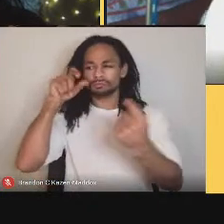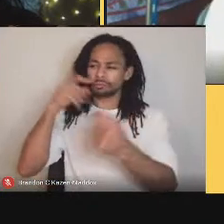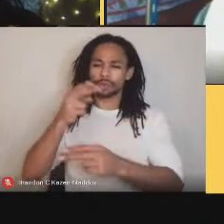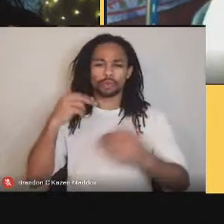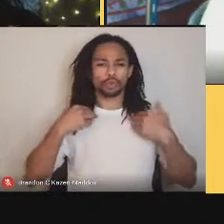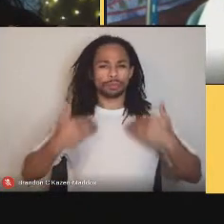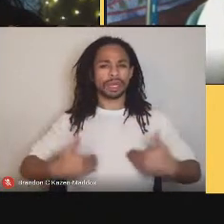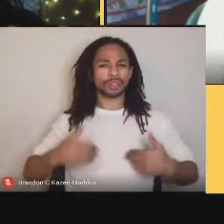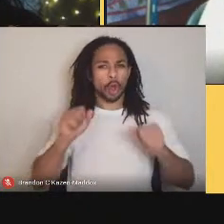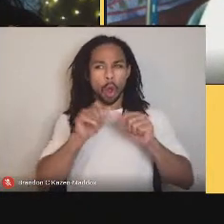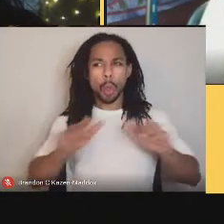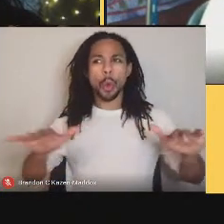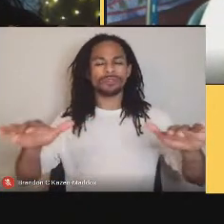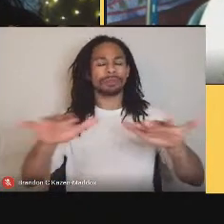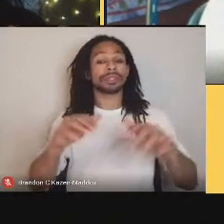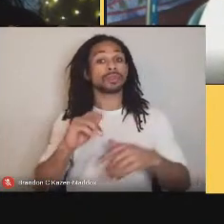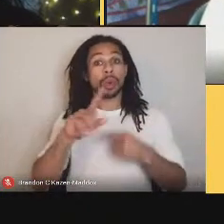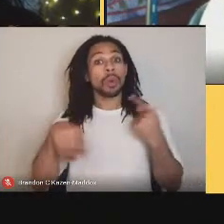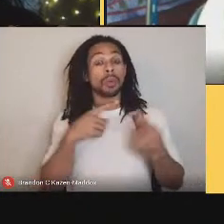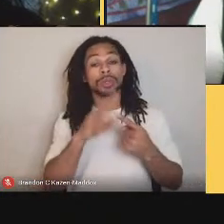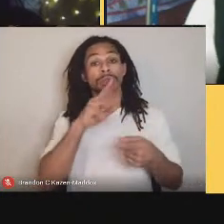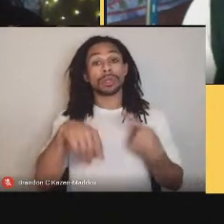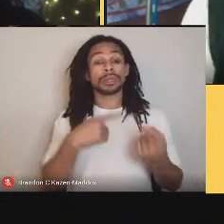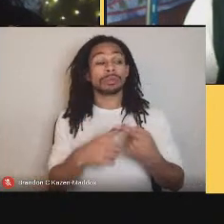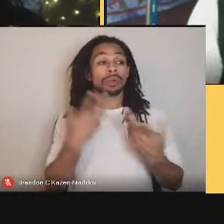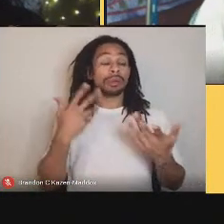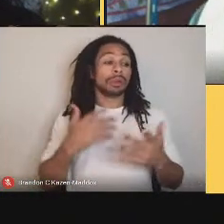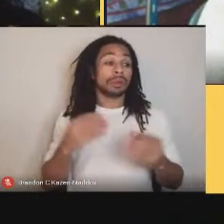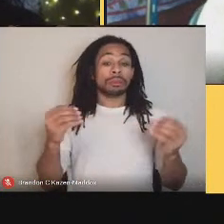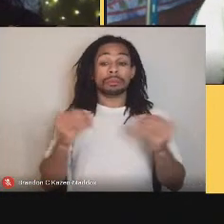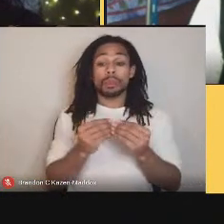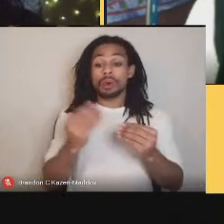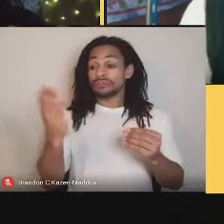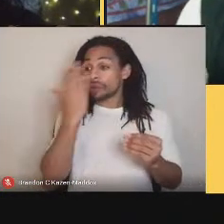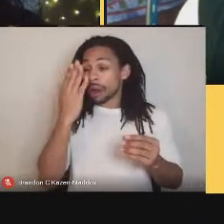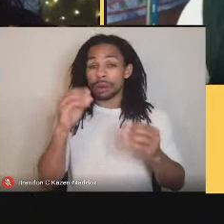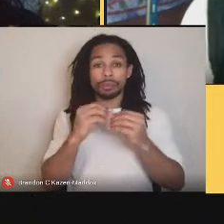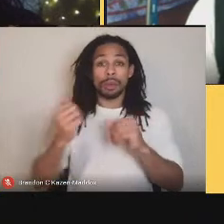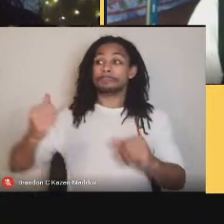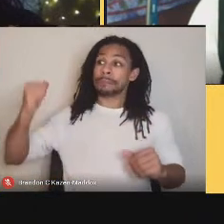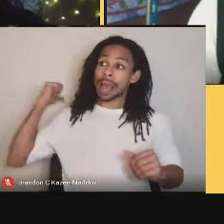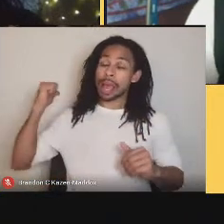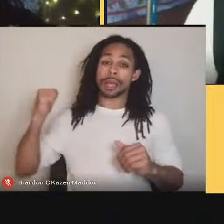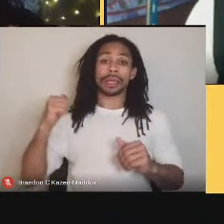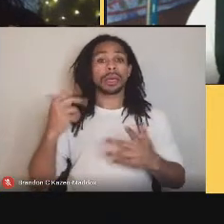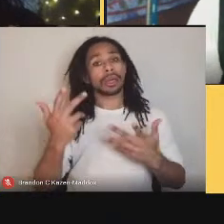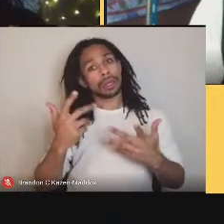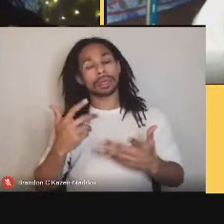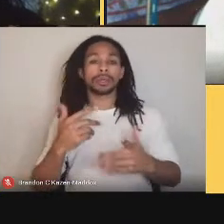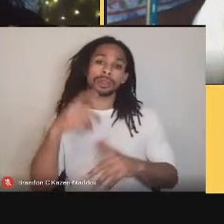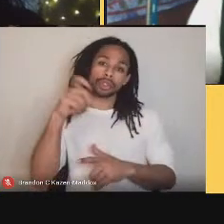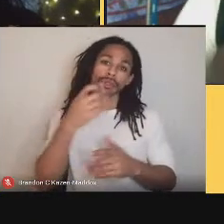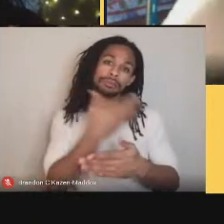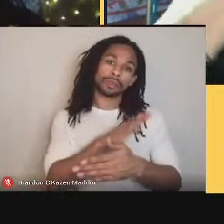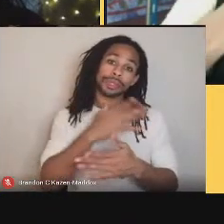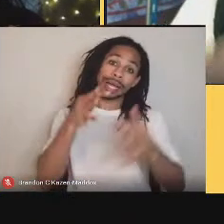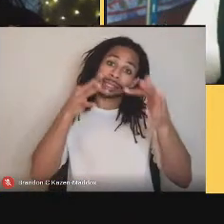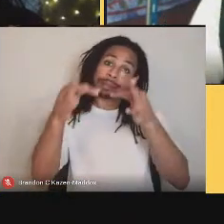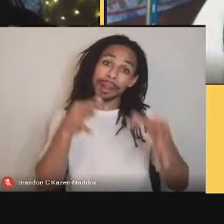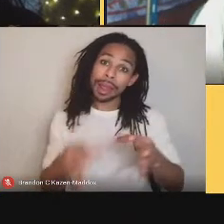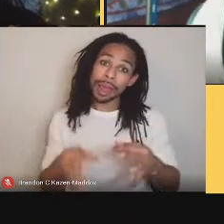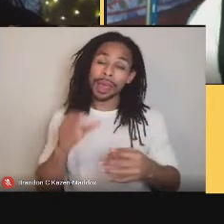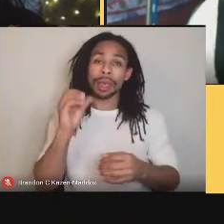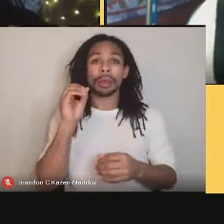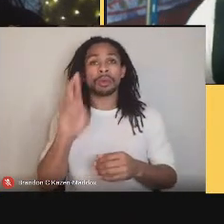to having it be more in the foreground or in the background, should it explain things versus kind of dip in the